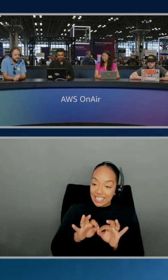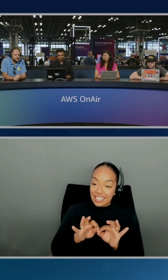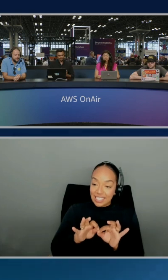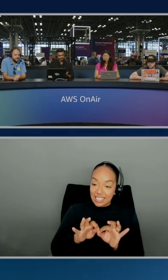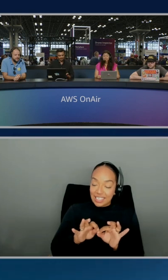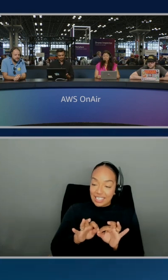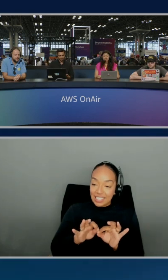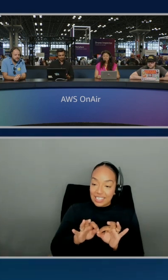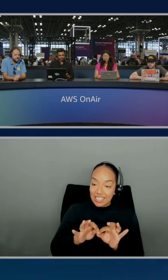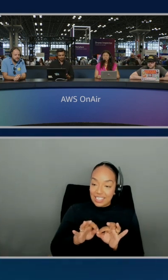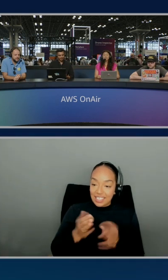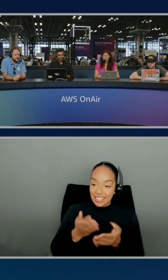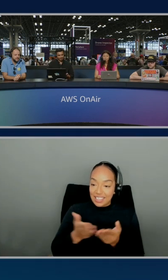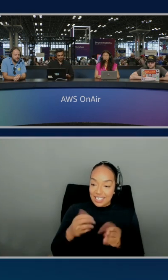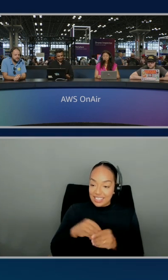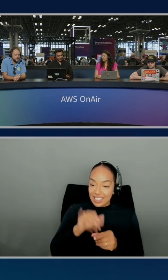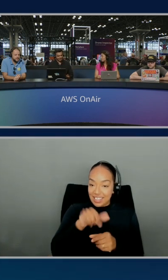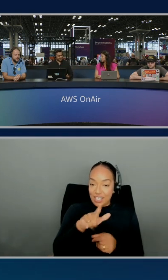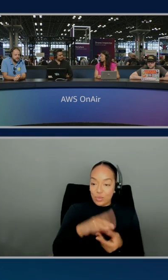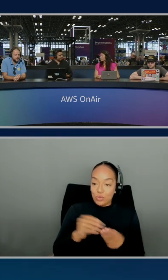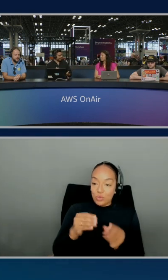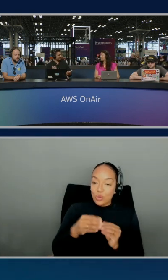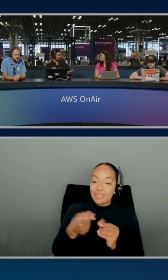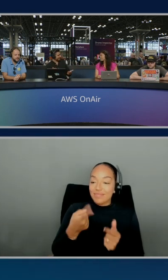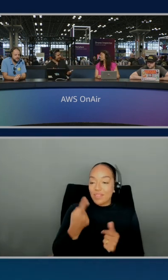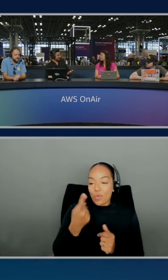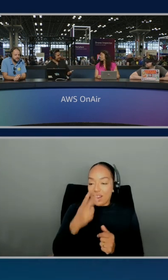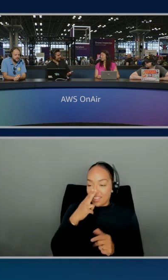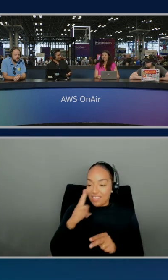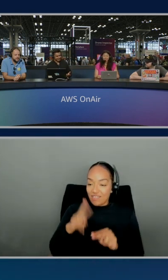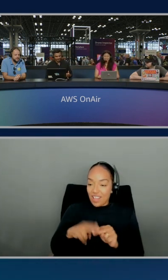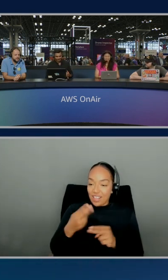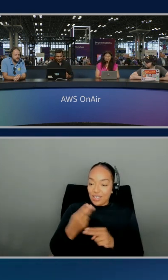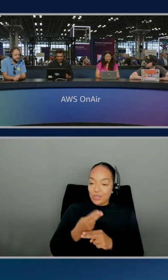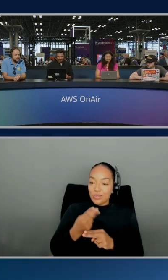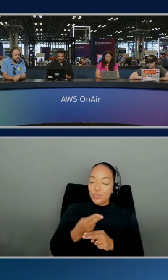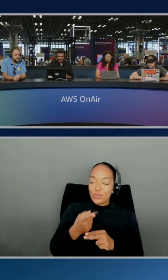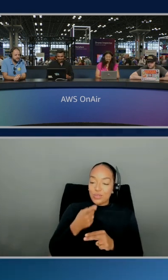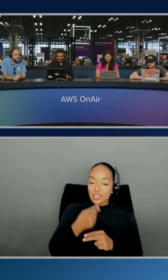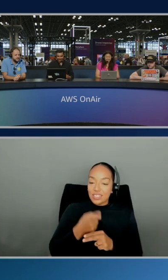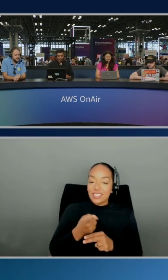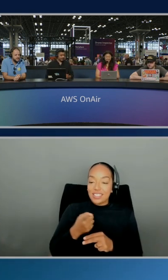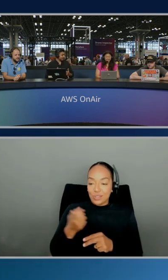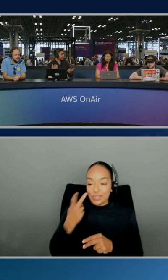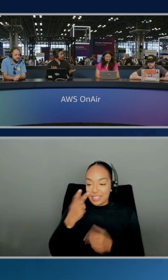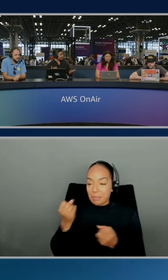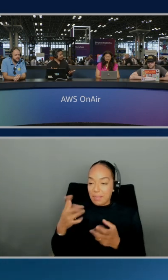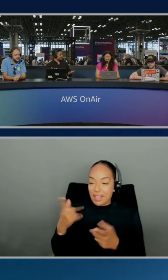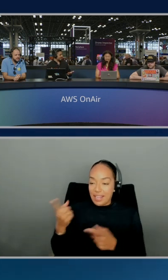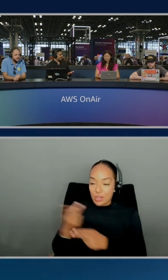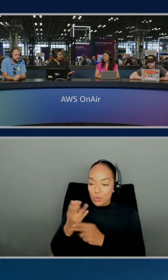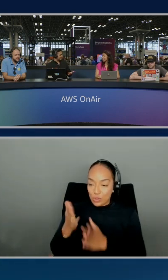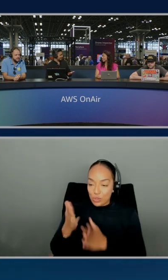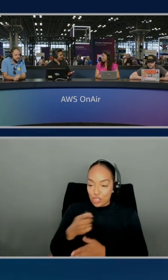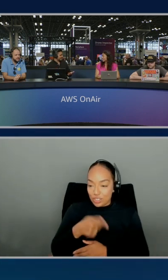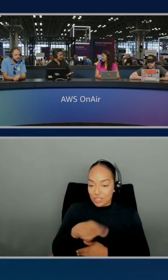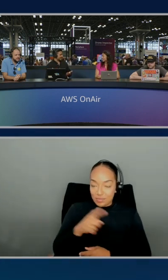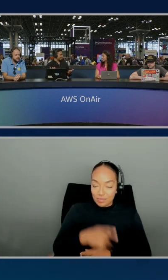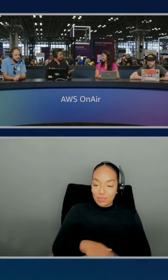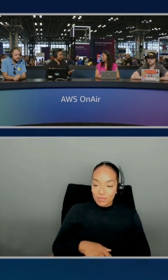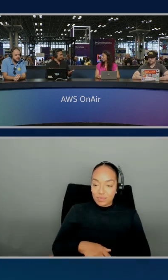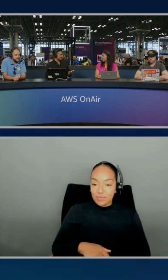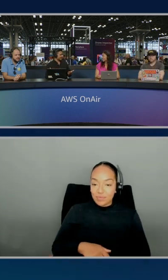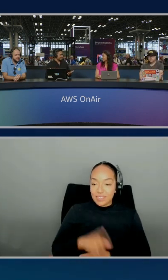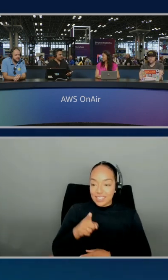So it's one of those fun use cases that we're seeing a lot of users use PartyRock for. It also sparks a lot of imagination. I